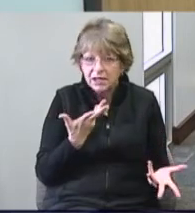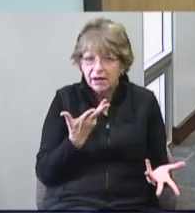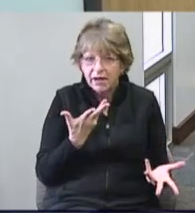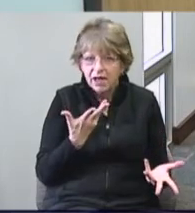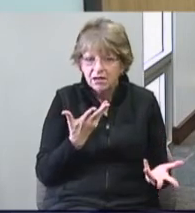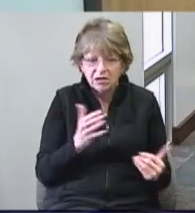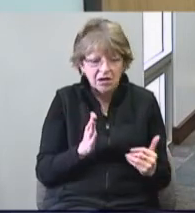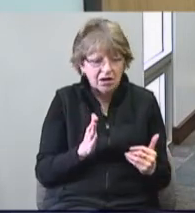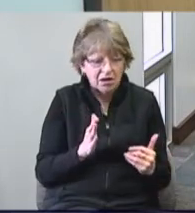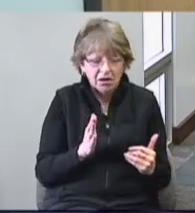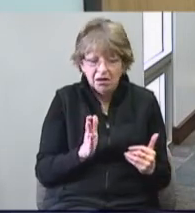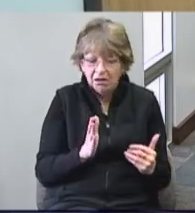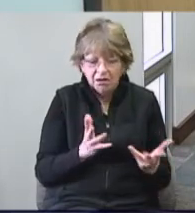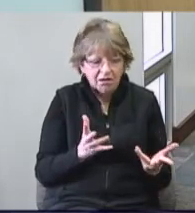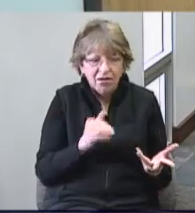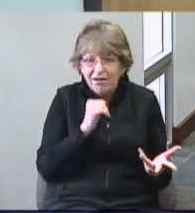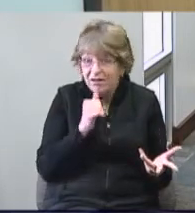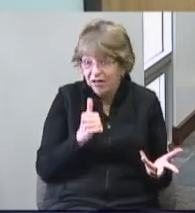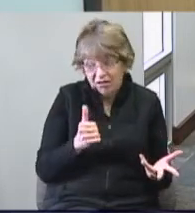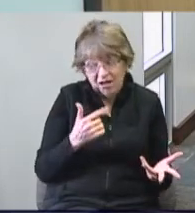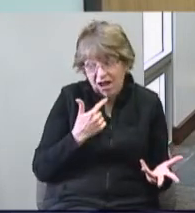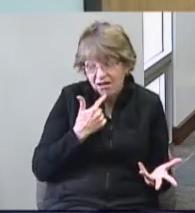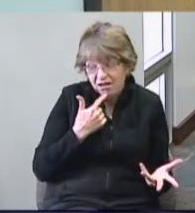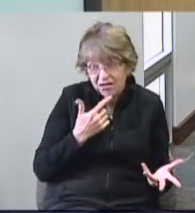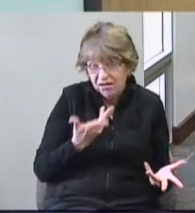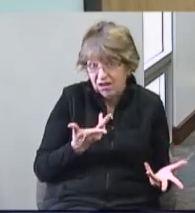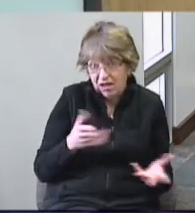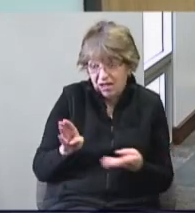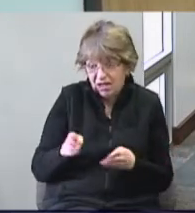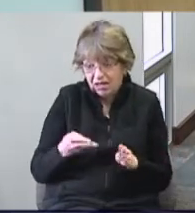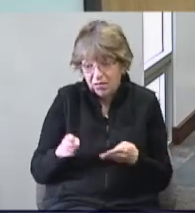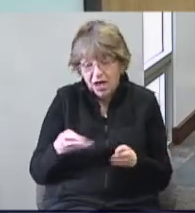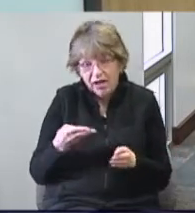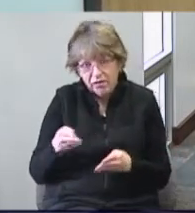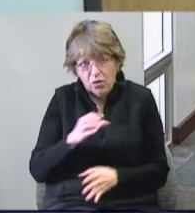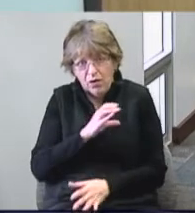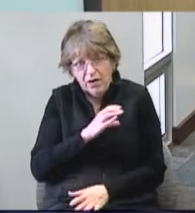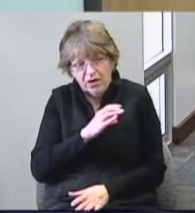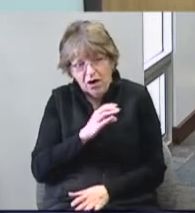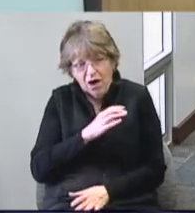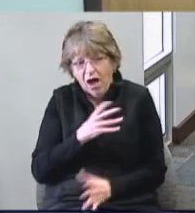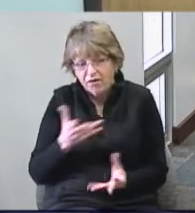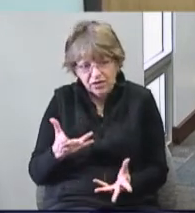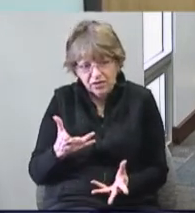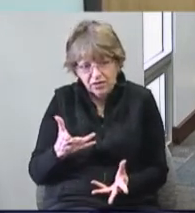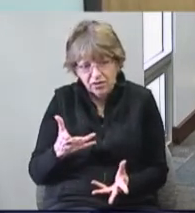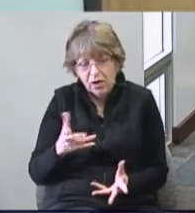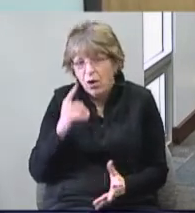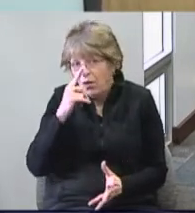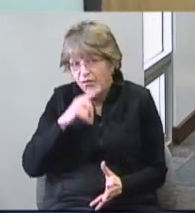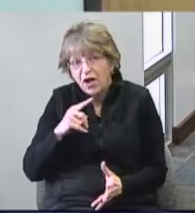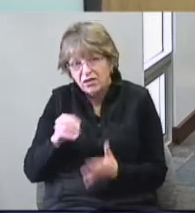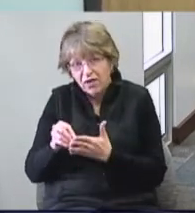would argue not as serious, as the conduct of an officer who only received a written warning.